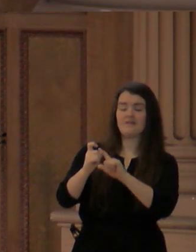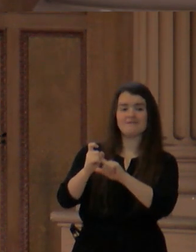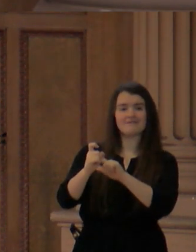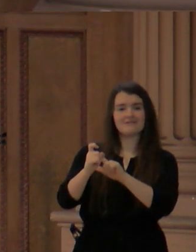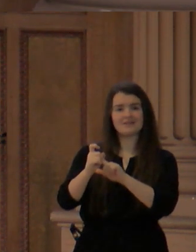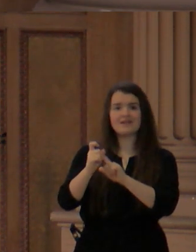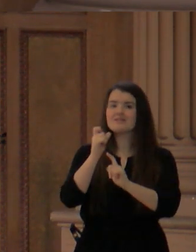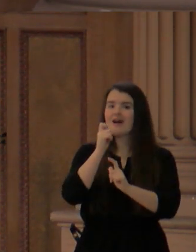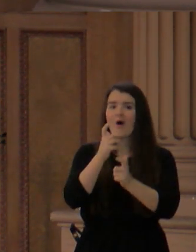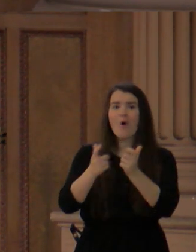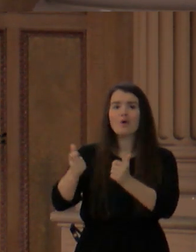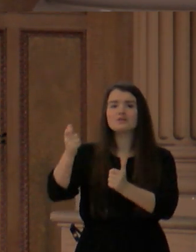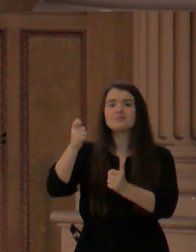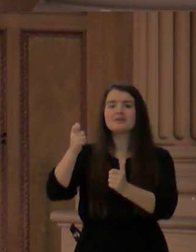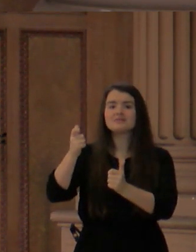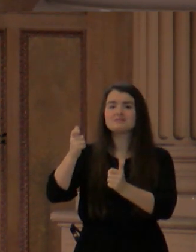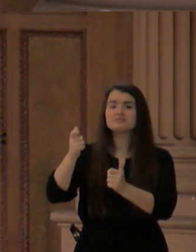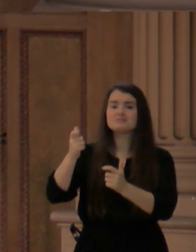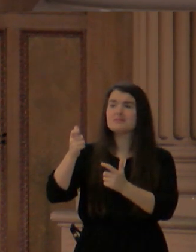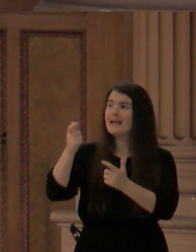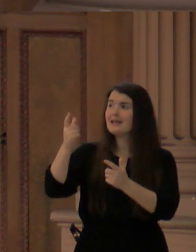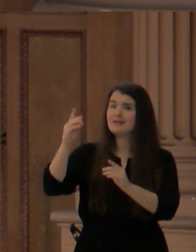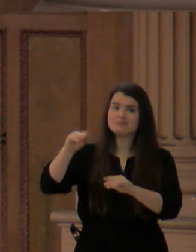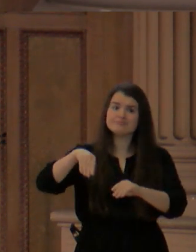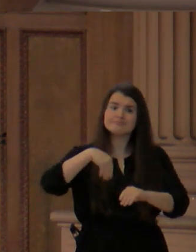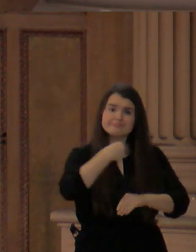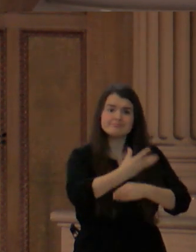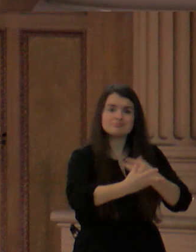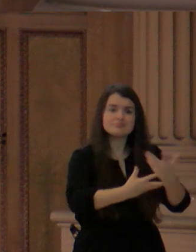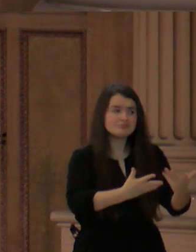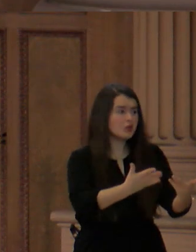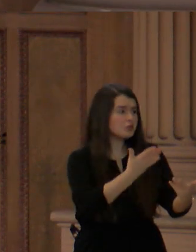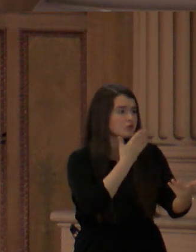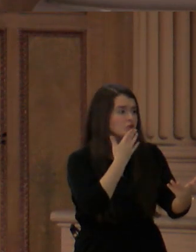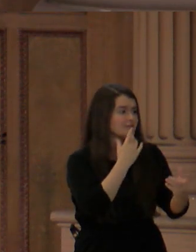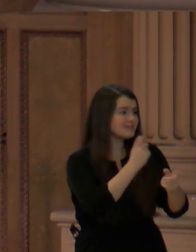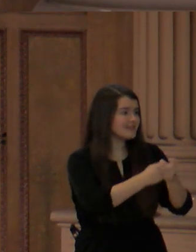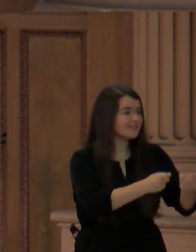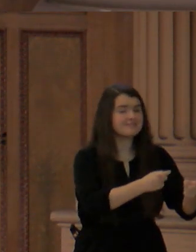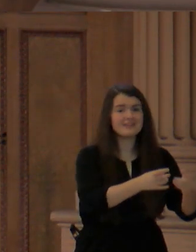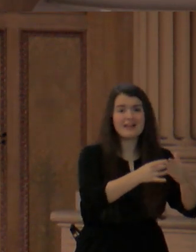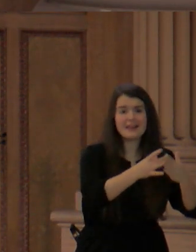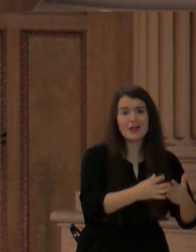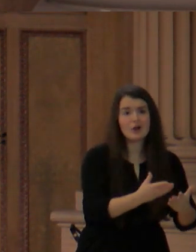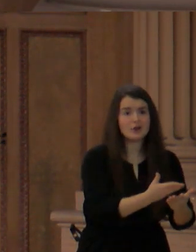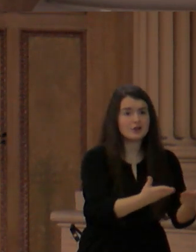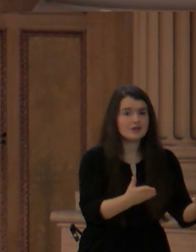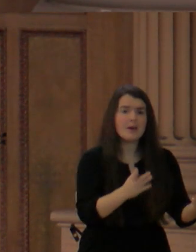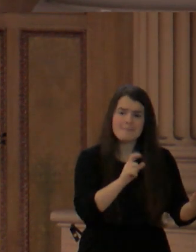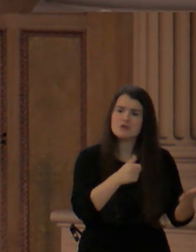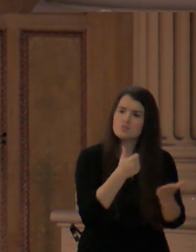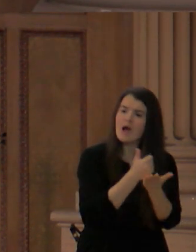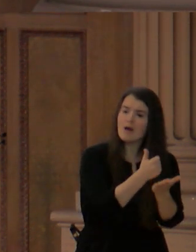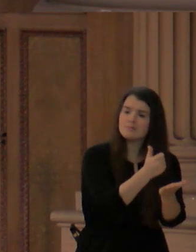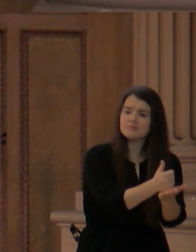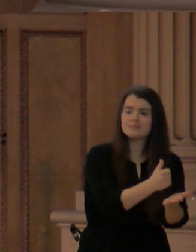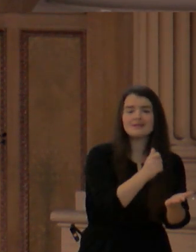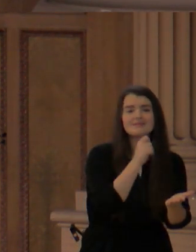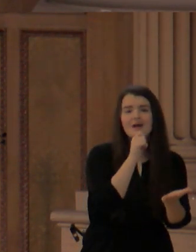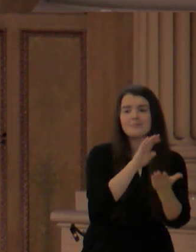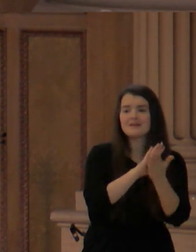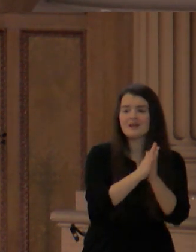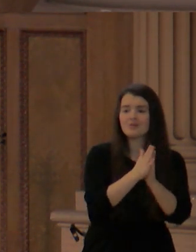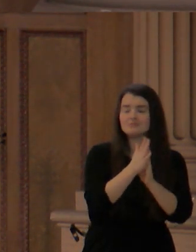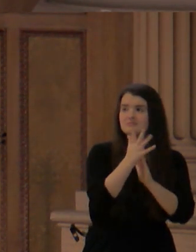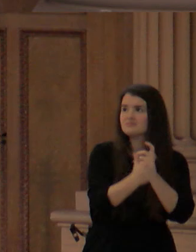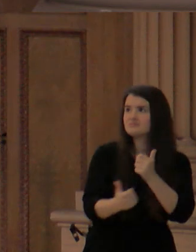He gives good gifts and even good leaders can be helpful but they're never meant to be the true king. So we can say